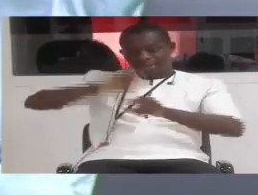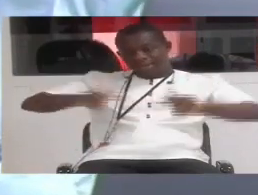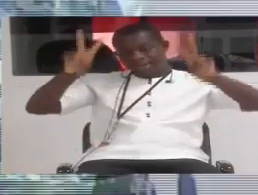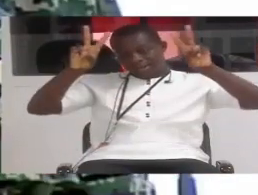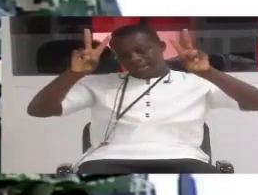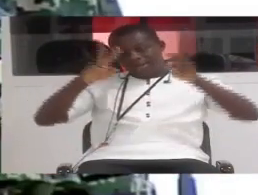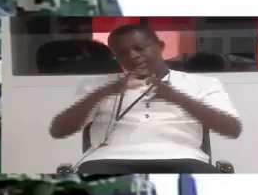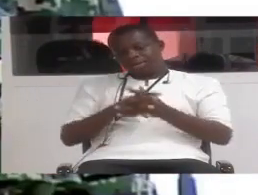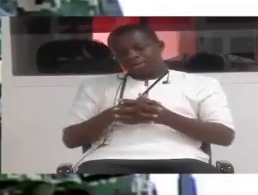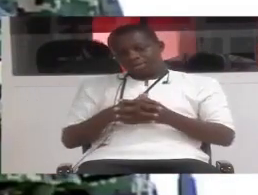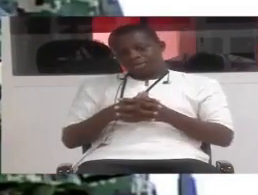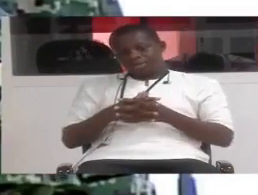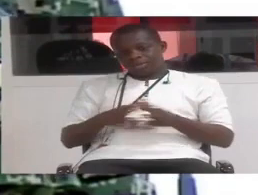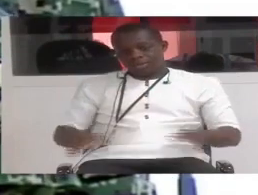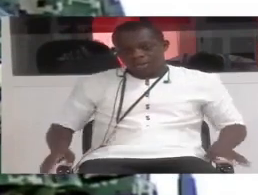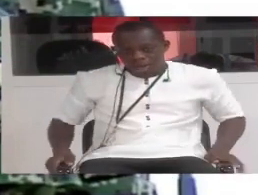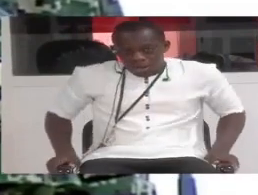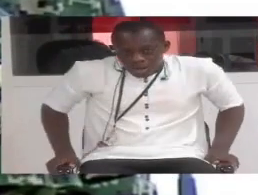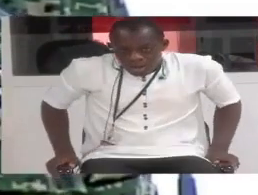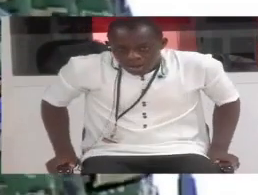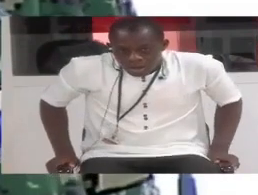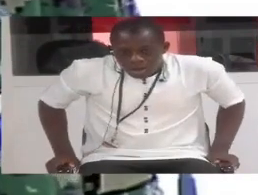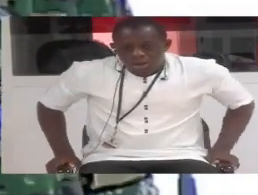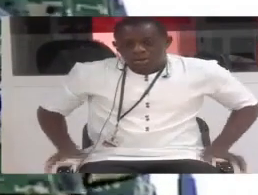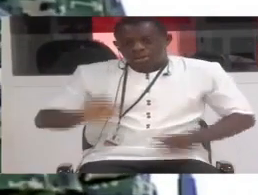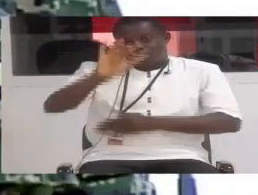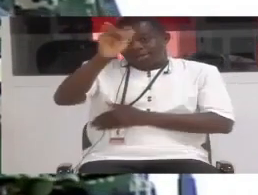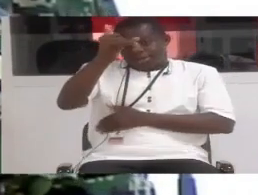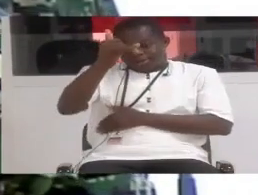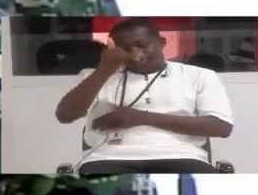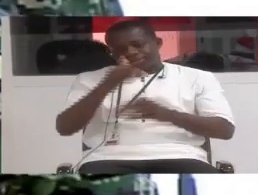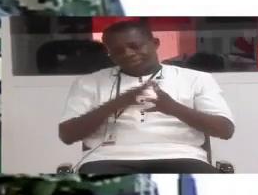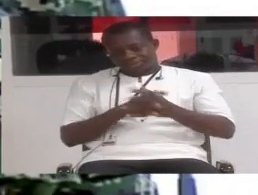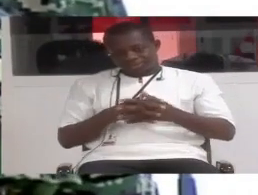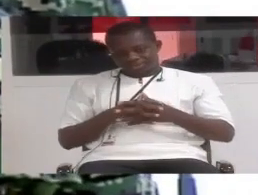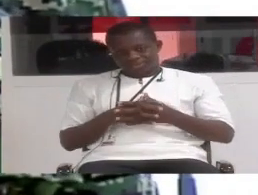sonu Yaya Jammeh moy president bi nekkon fi Yaya Jammeh. Wow. Yes.